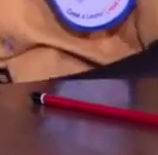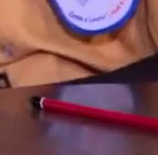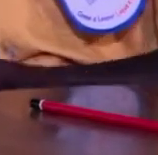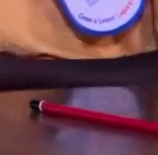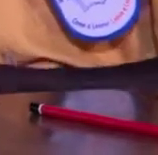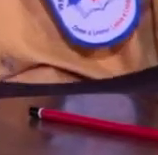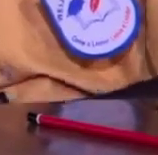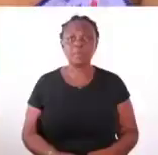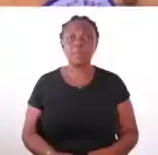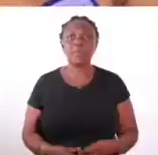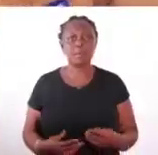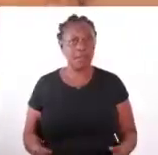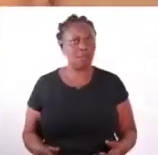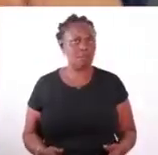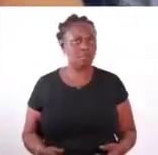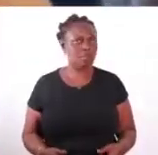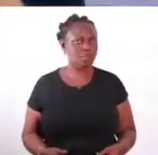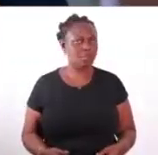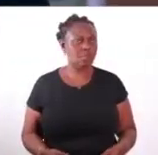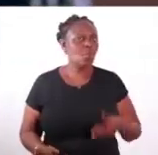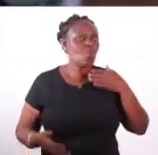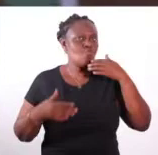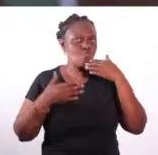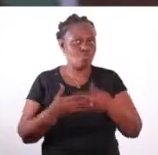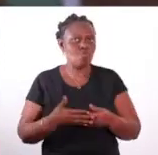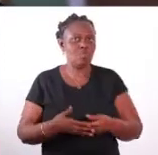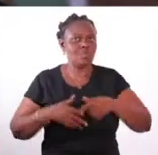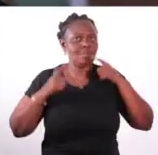Alex, you have done very well. Great.